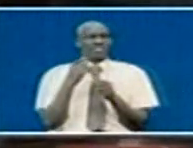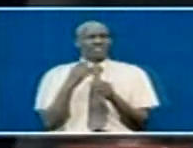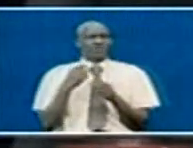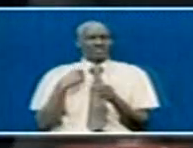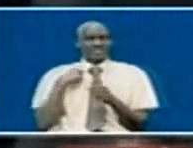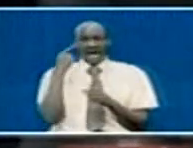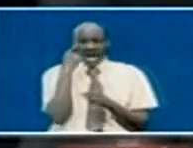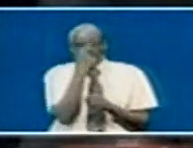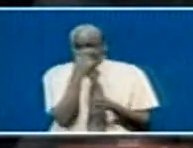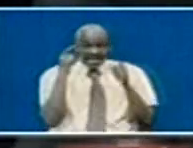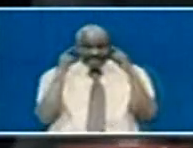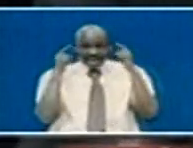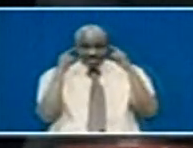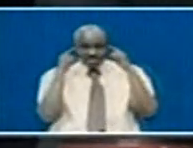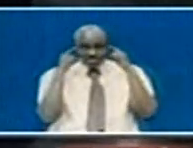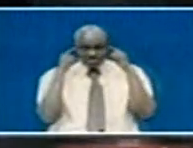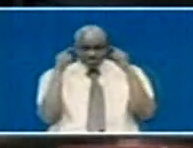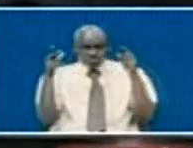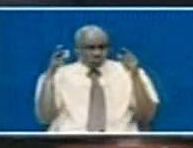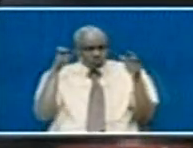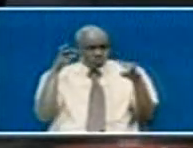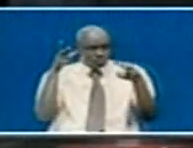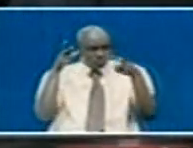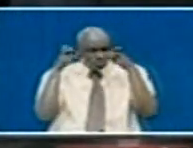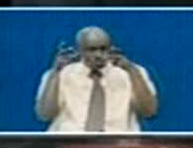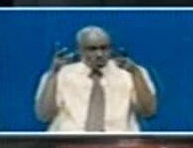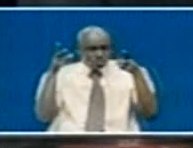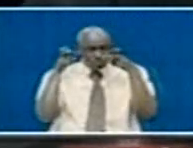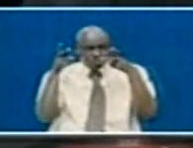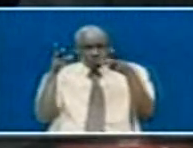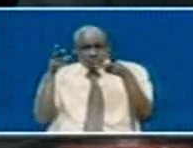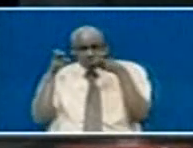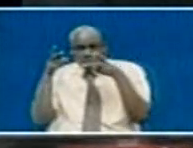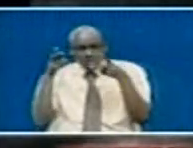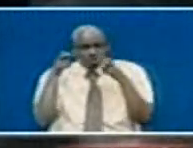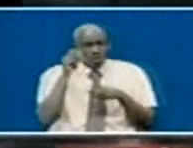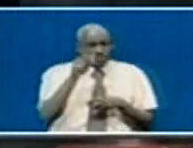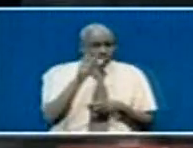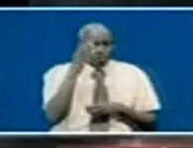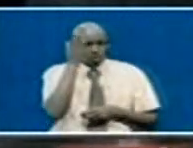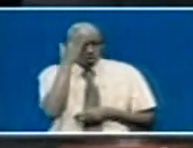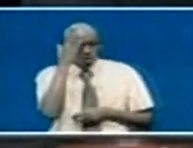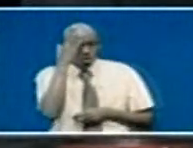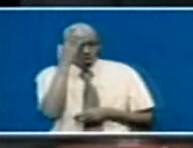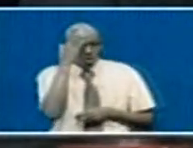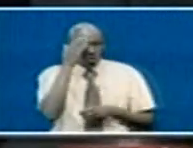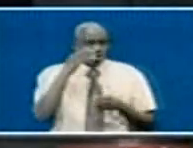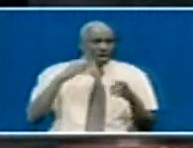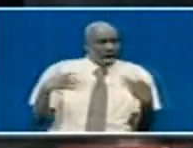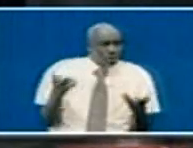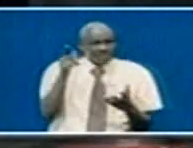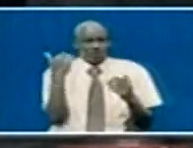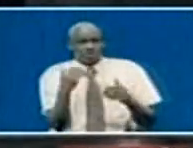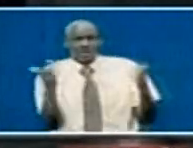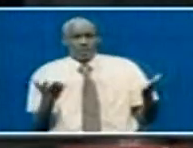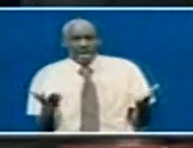eyes and ears that roam around and try to see if he can pick up some signal as to where those